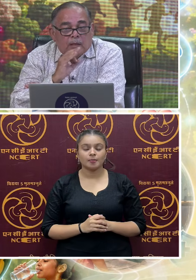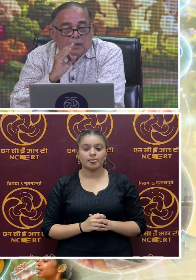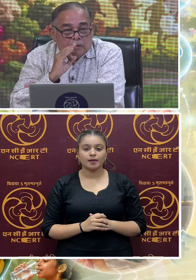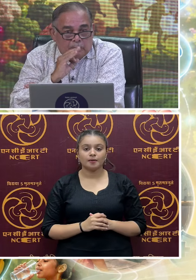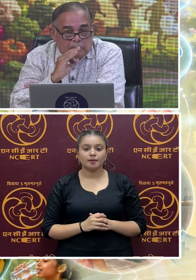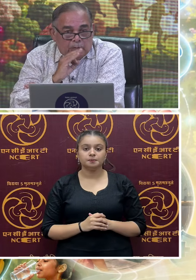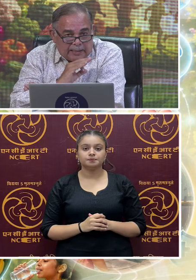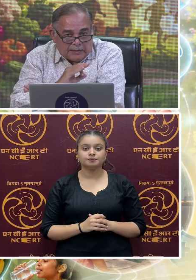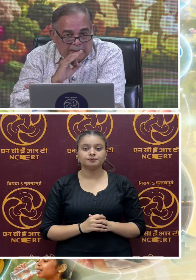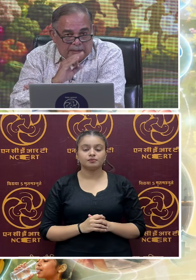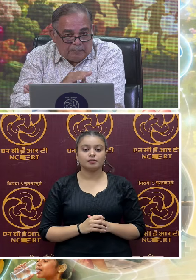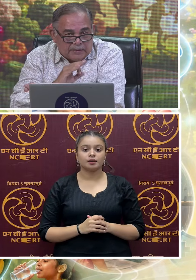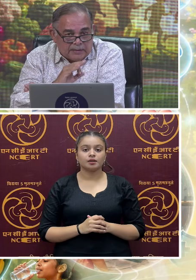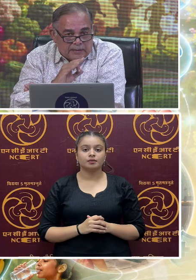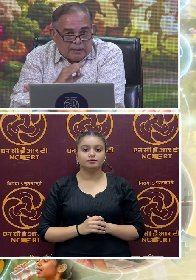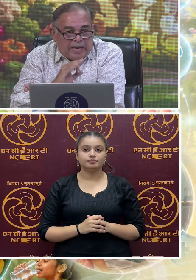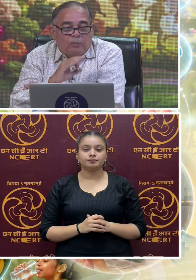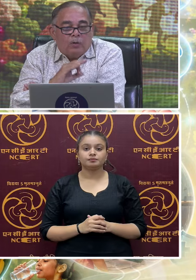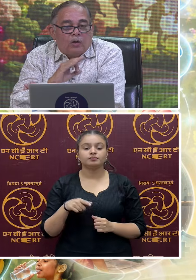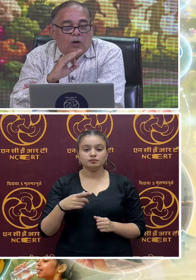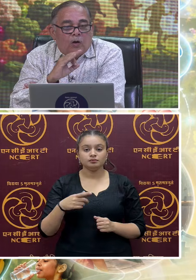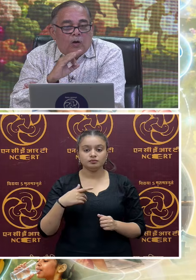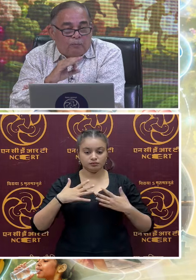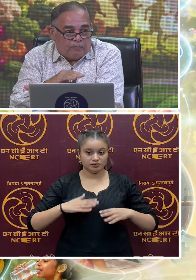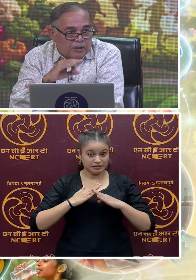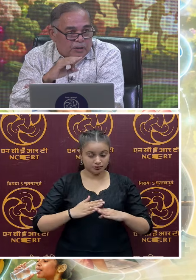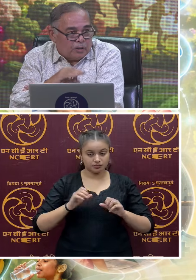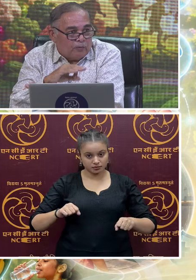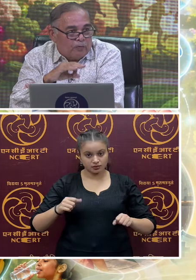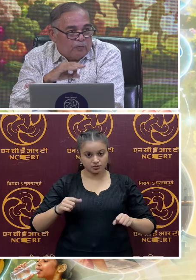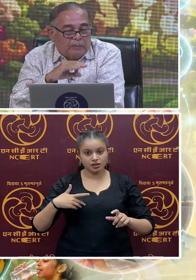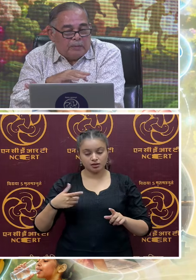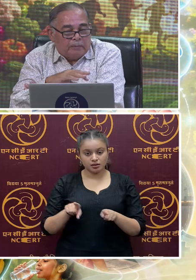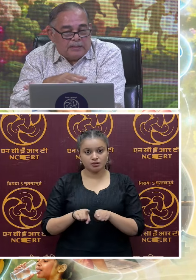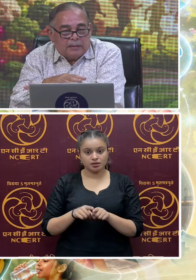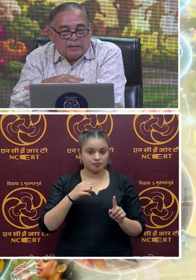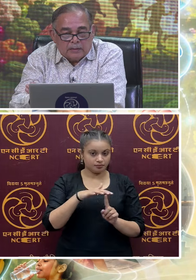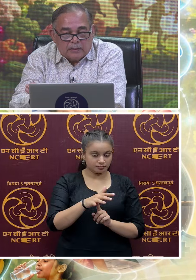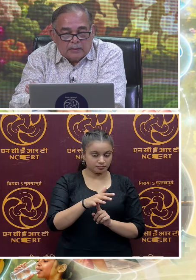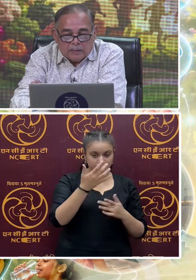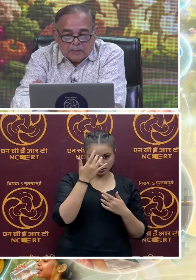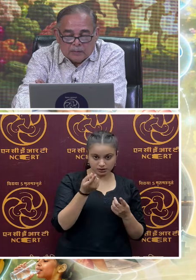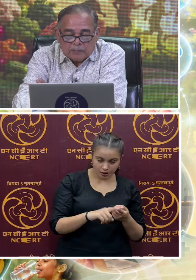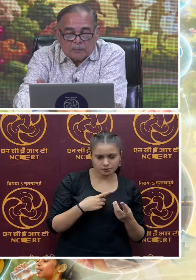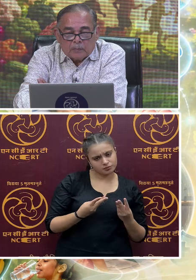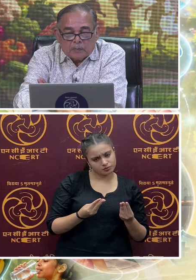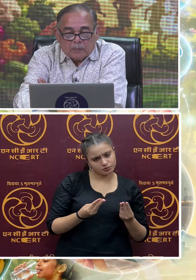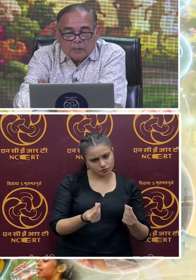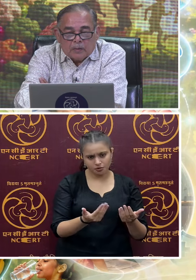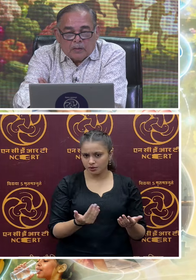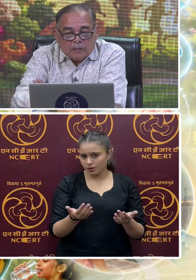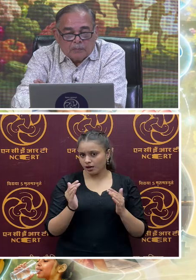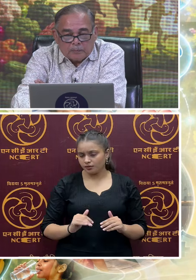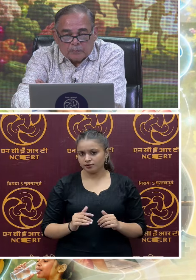So immunization remains the backbone of prevention of communicable disease.